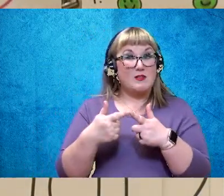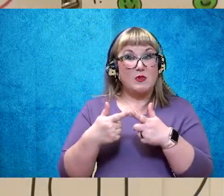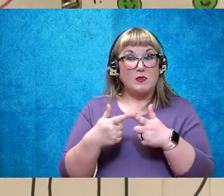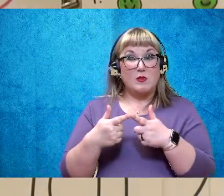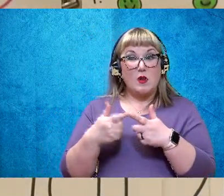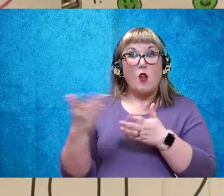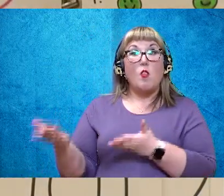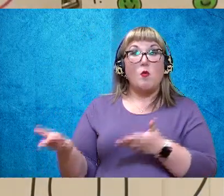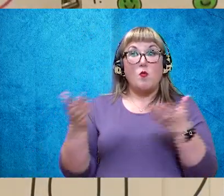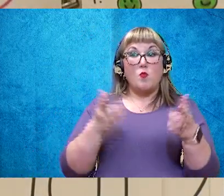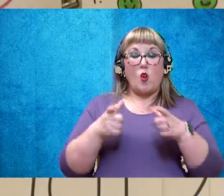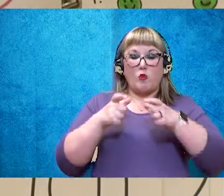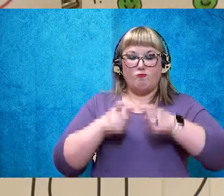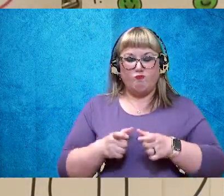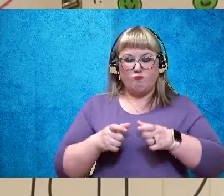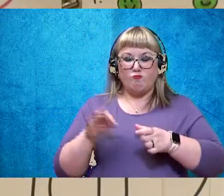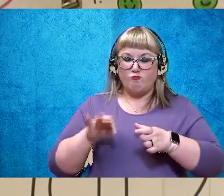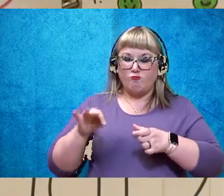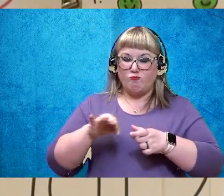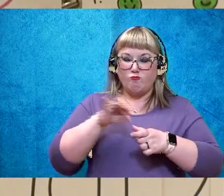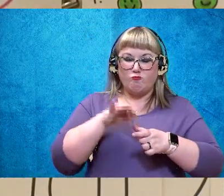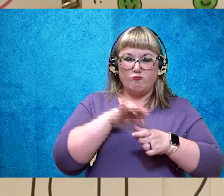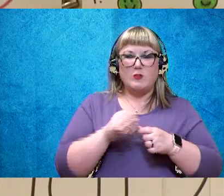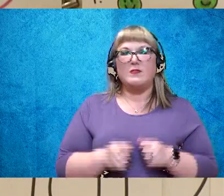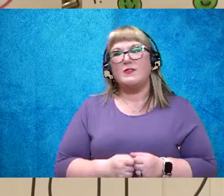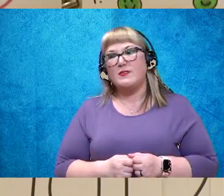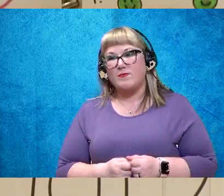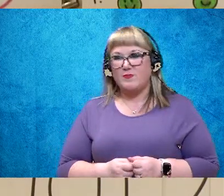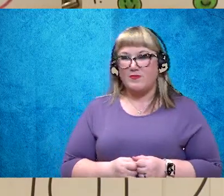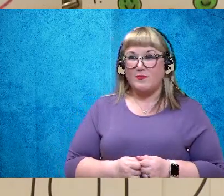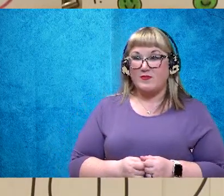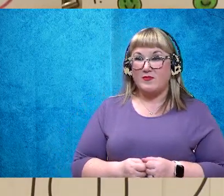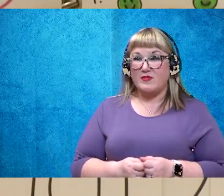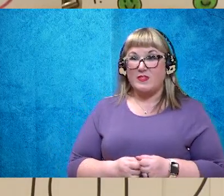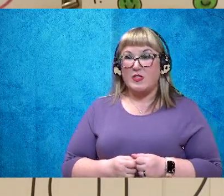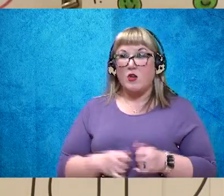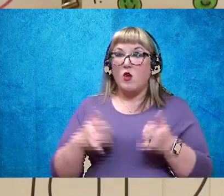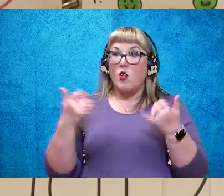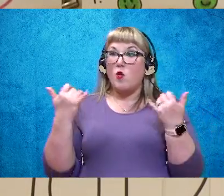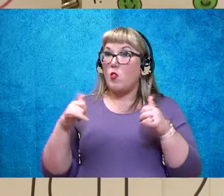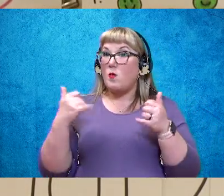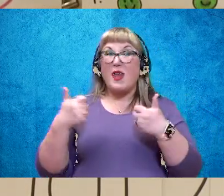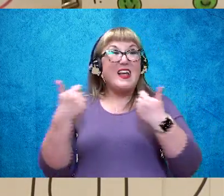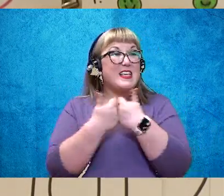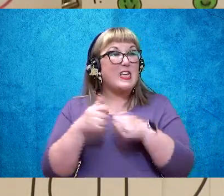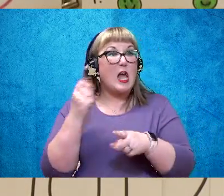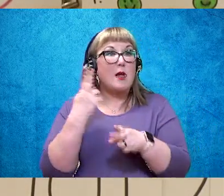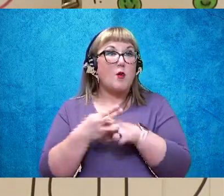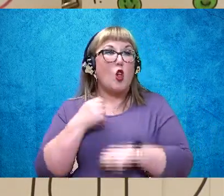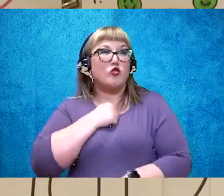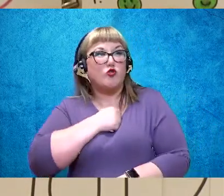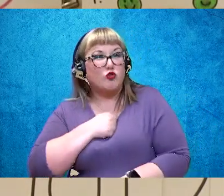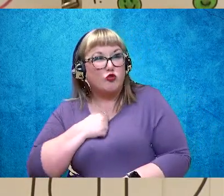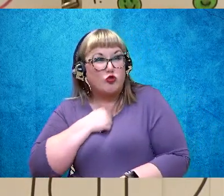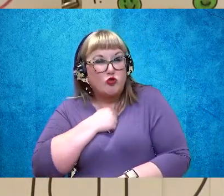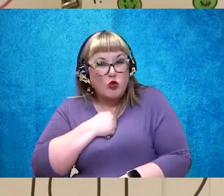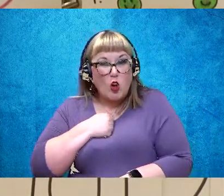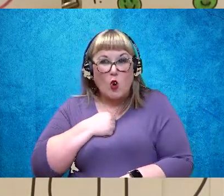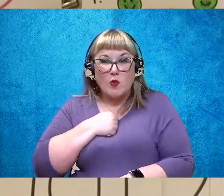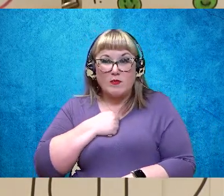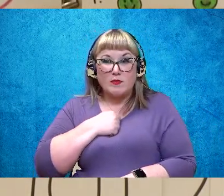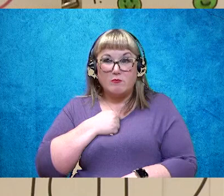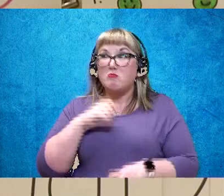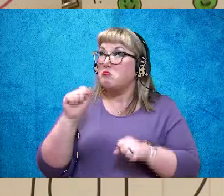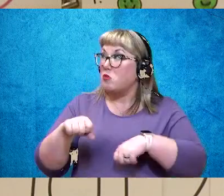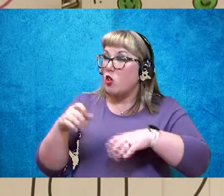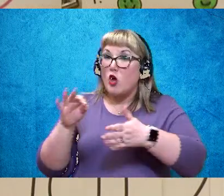some dominoes. So all kinds of game pieces. We were playing Sorry at my house last night, and those little guys that you move around the Sorry board,